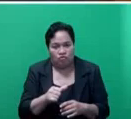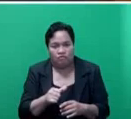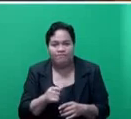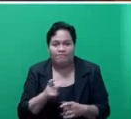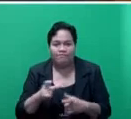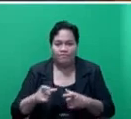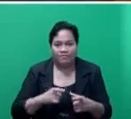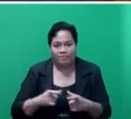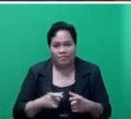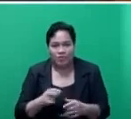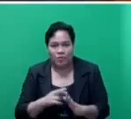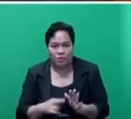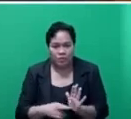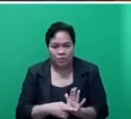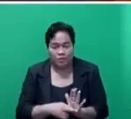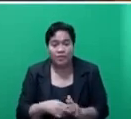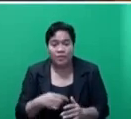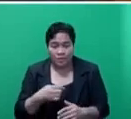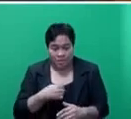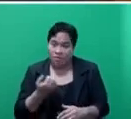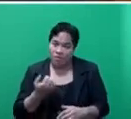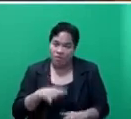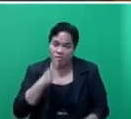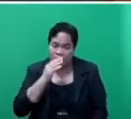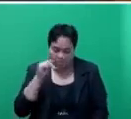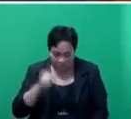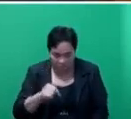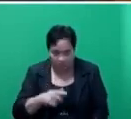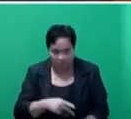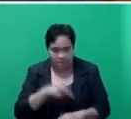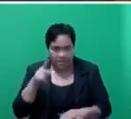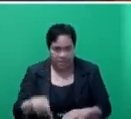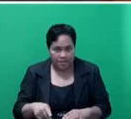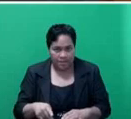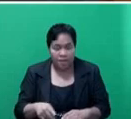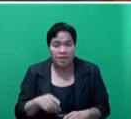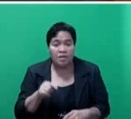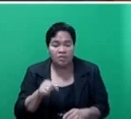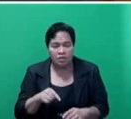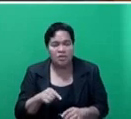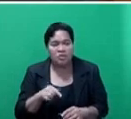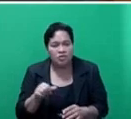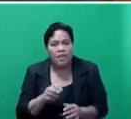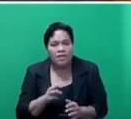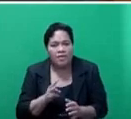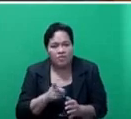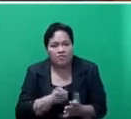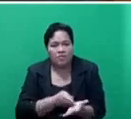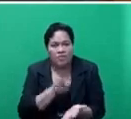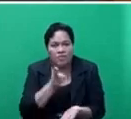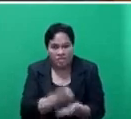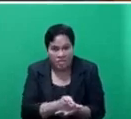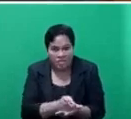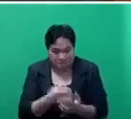years. I have spoken in this House, Honourable Speaker, about that moment of truth, that